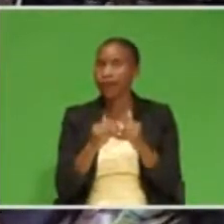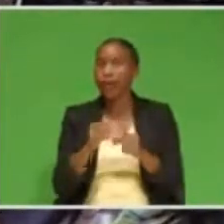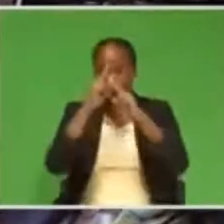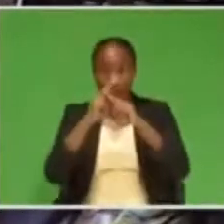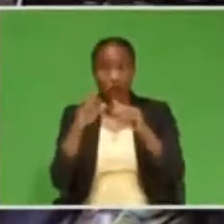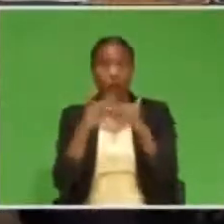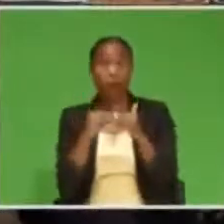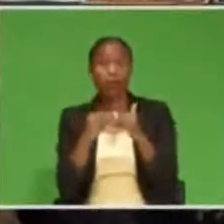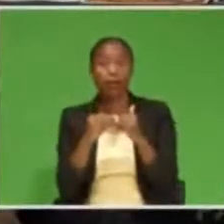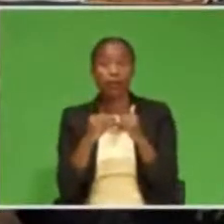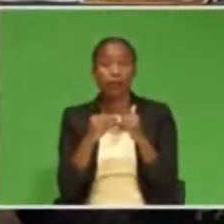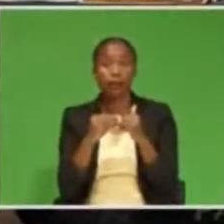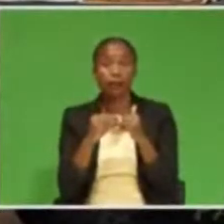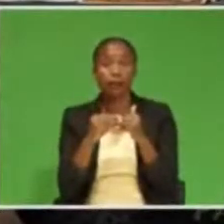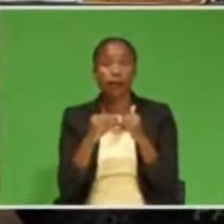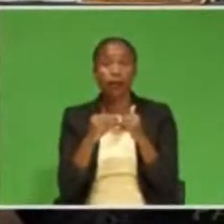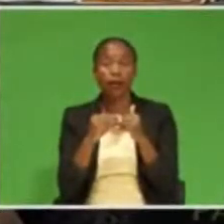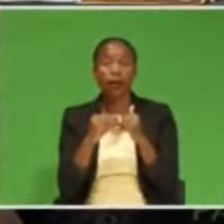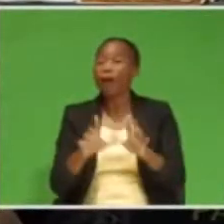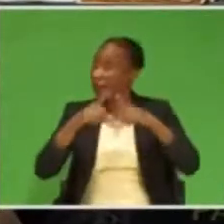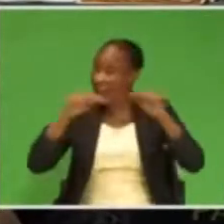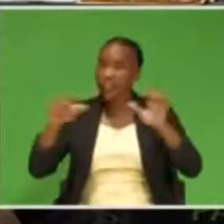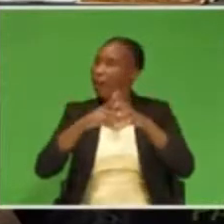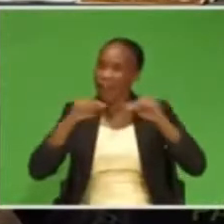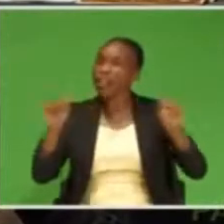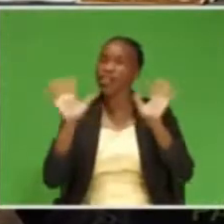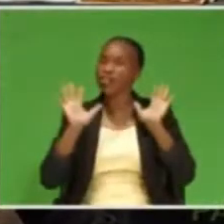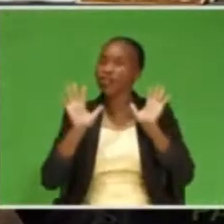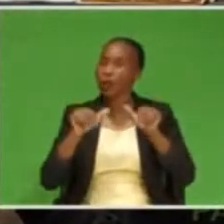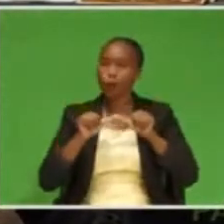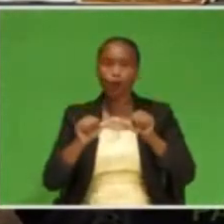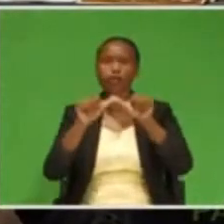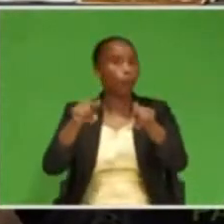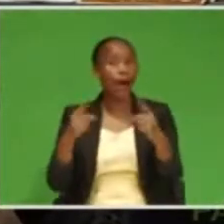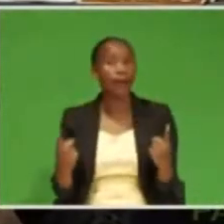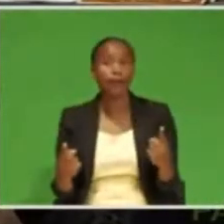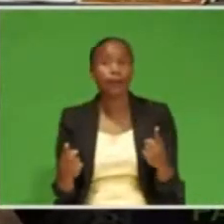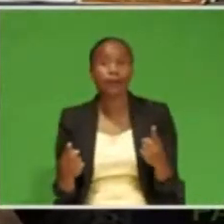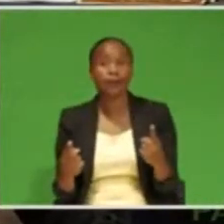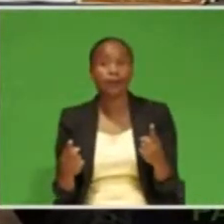Honorable members, it is over. It can't continue.